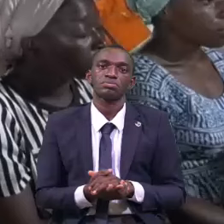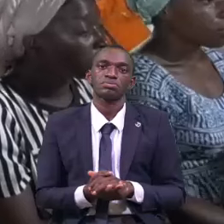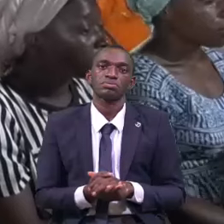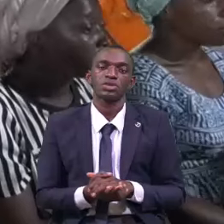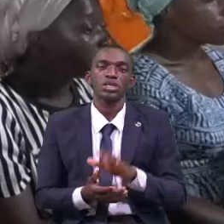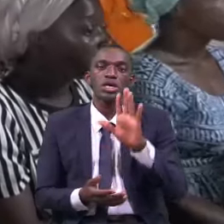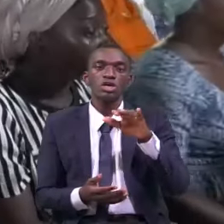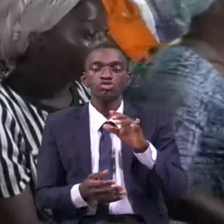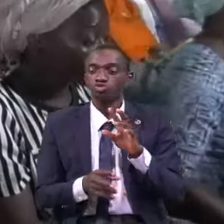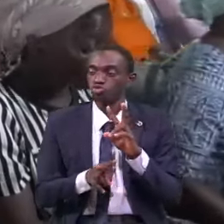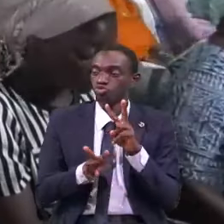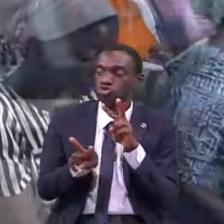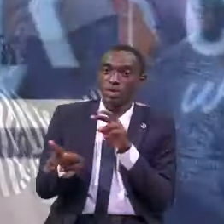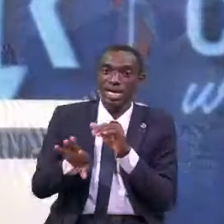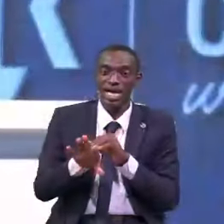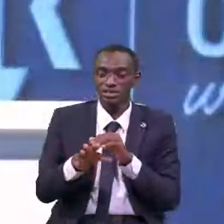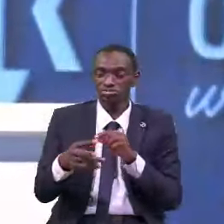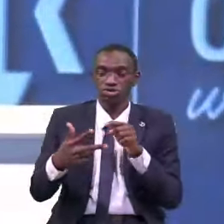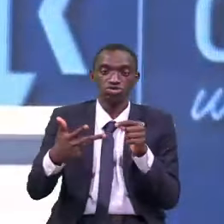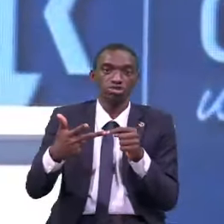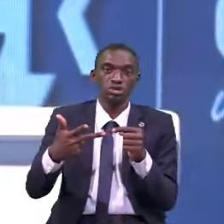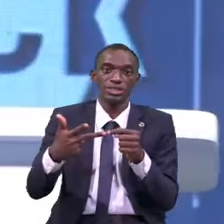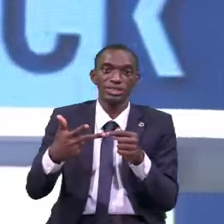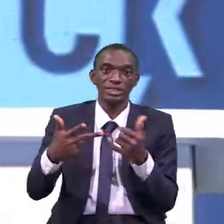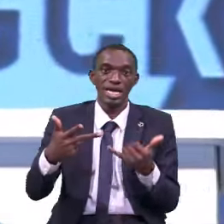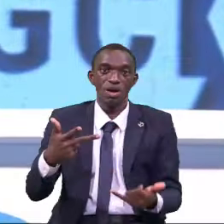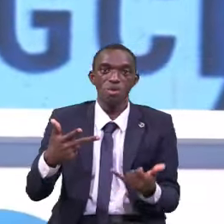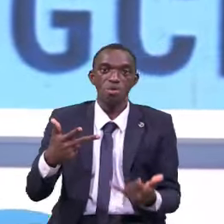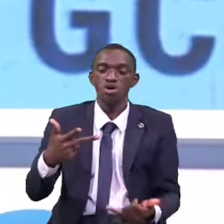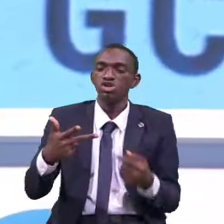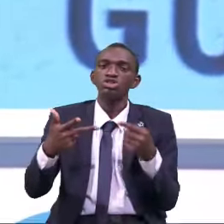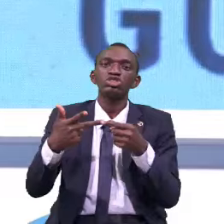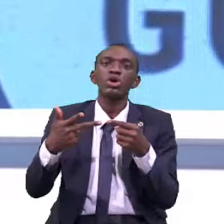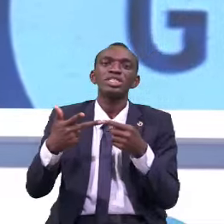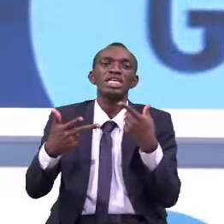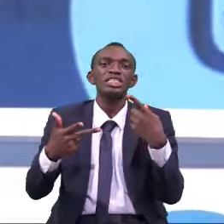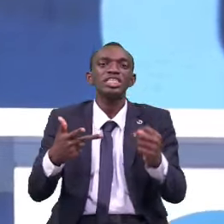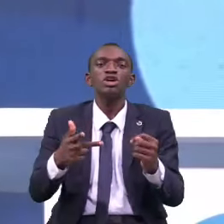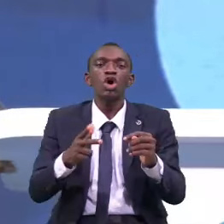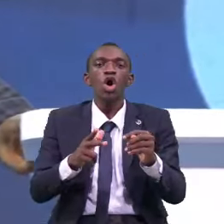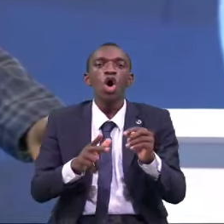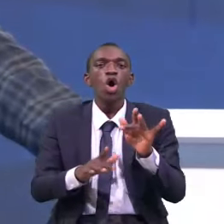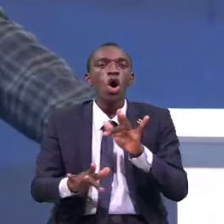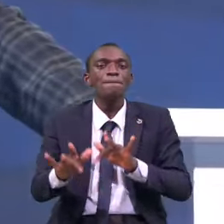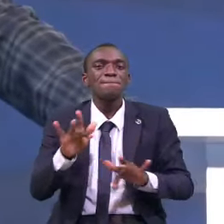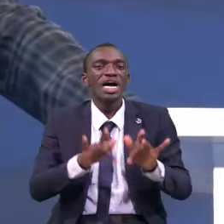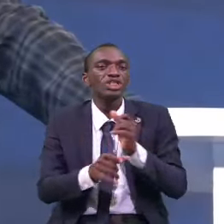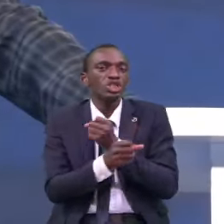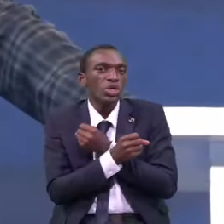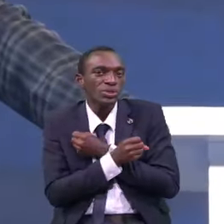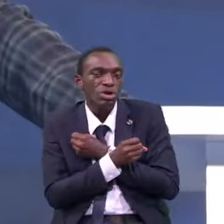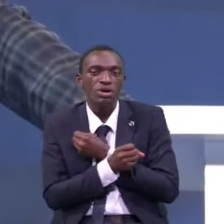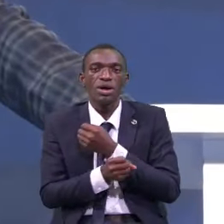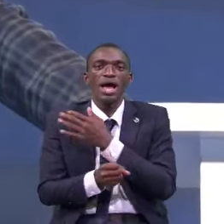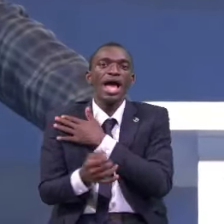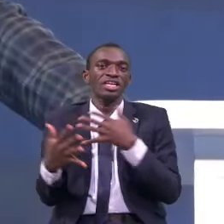Look at number three now. Number three is the compassion and the cure of our impartial